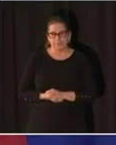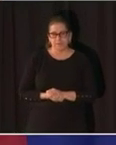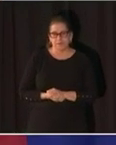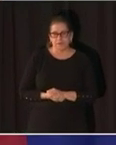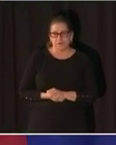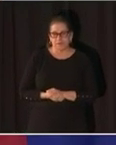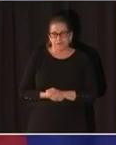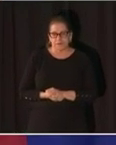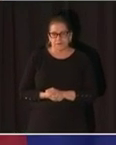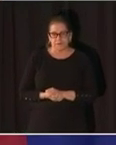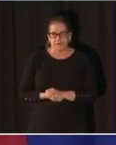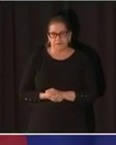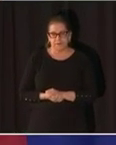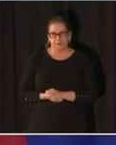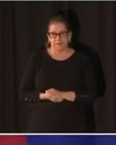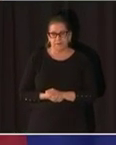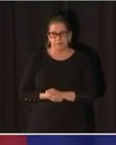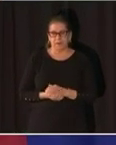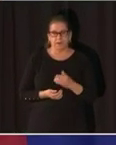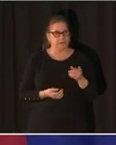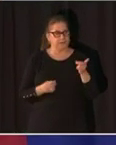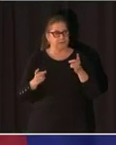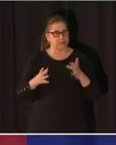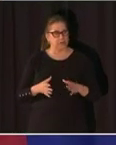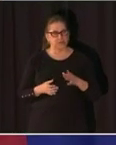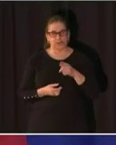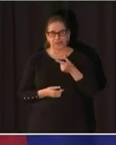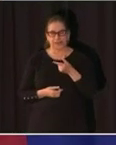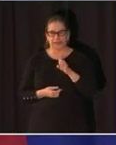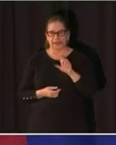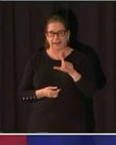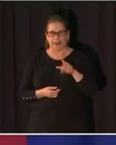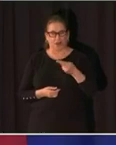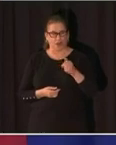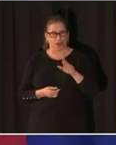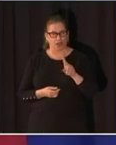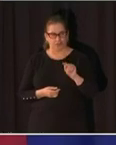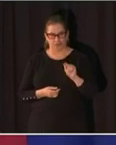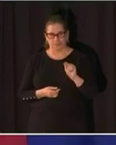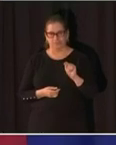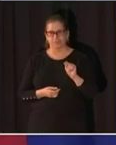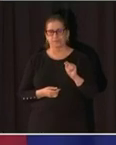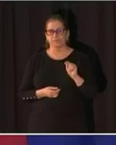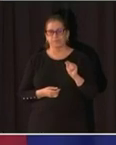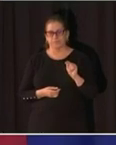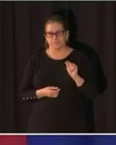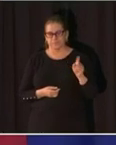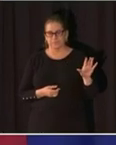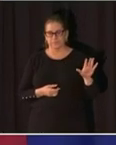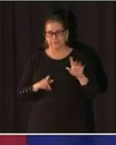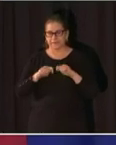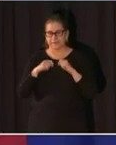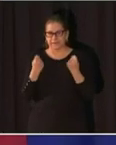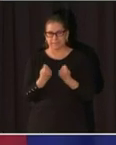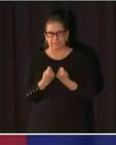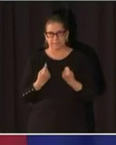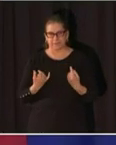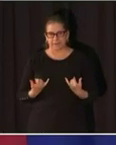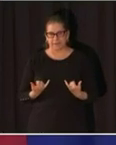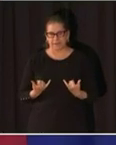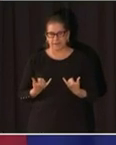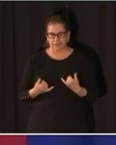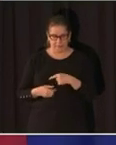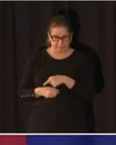and the DHS teams and all of our teams are looking, especially this week and next, to see what